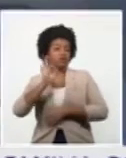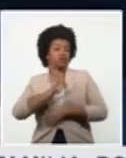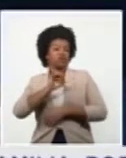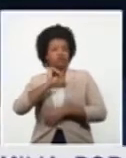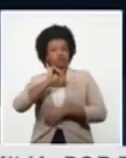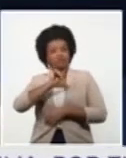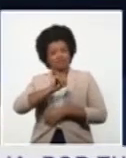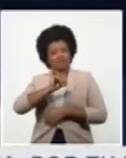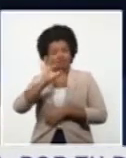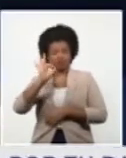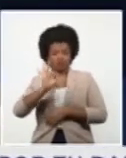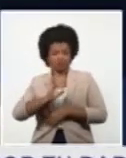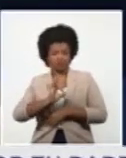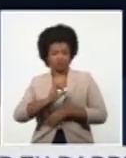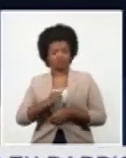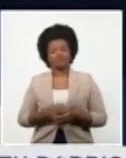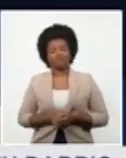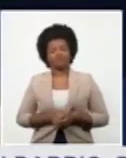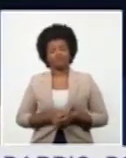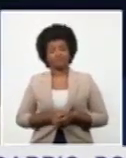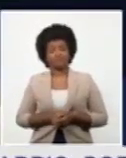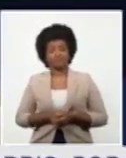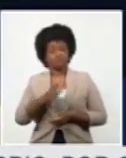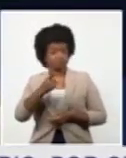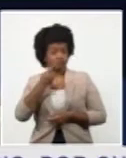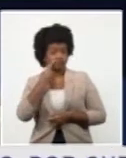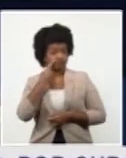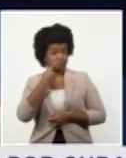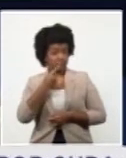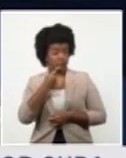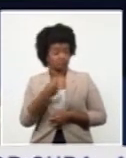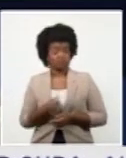380,810 deaths. In one single day,